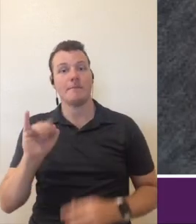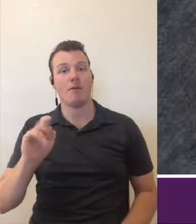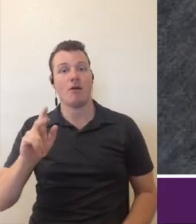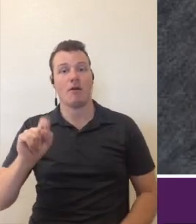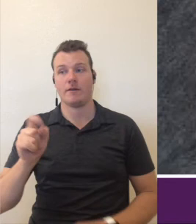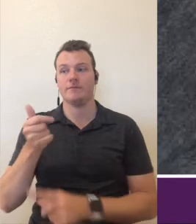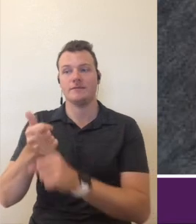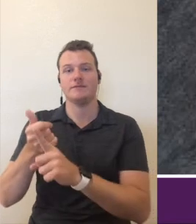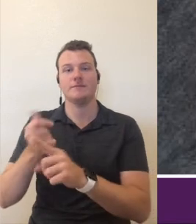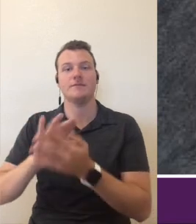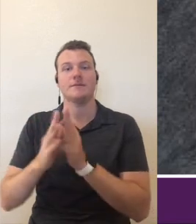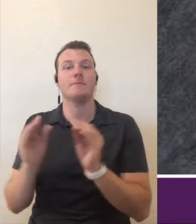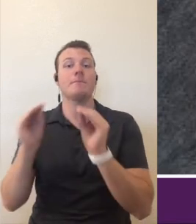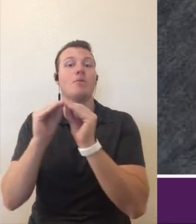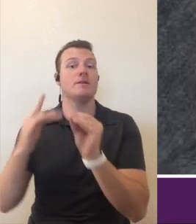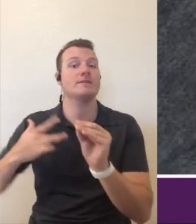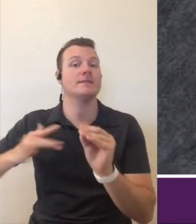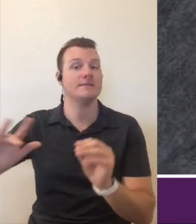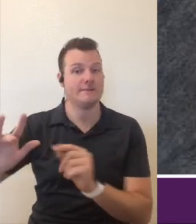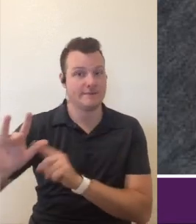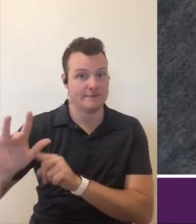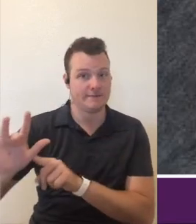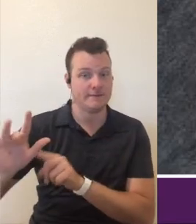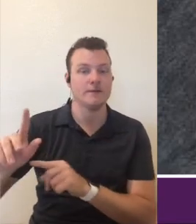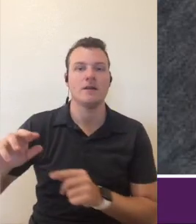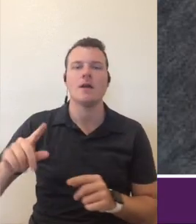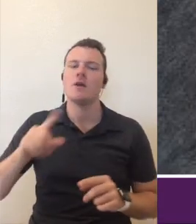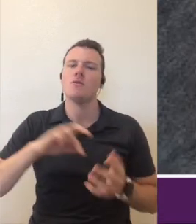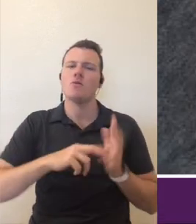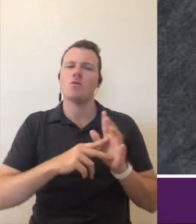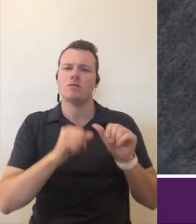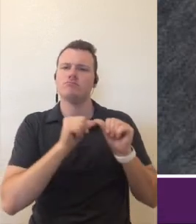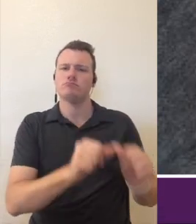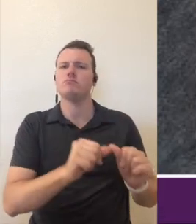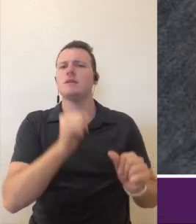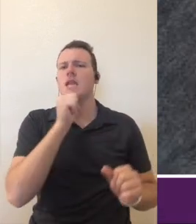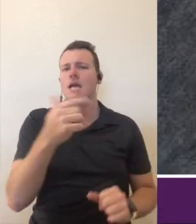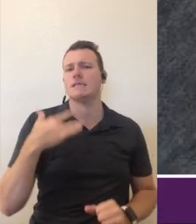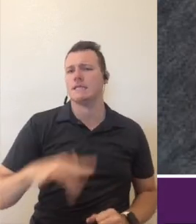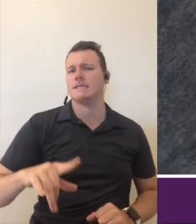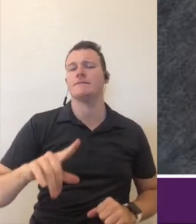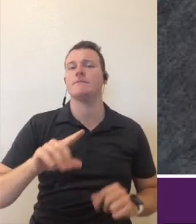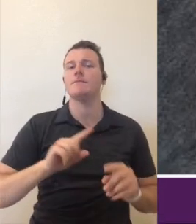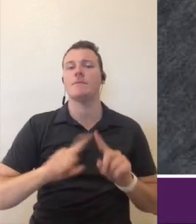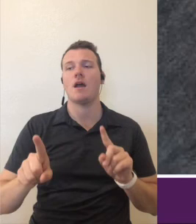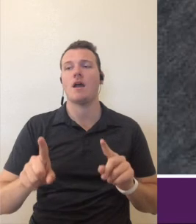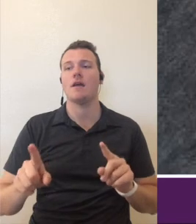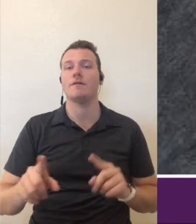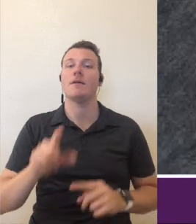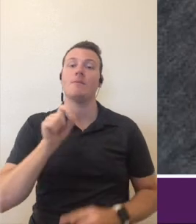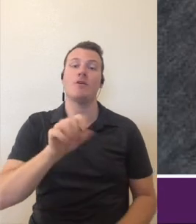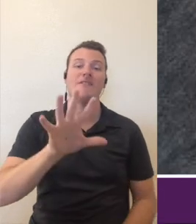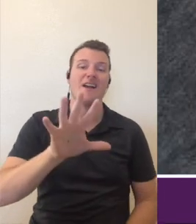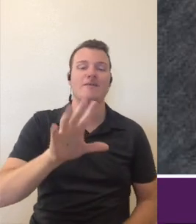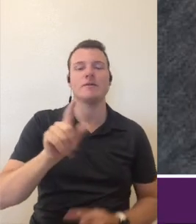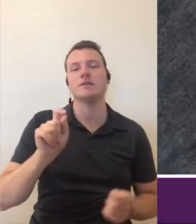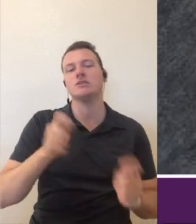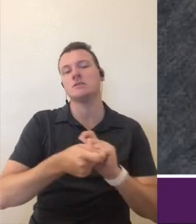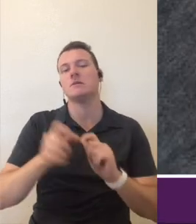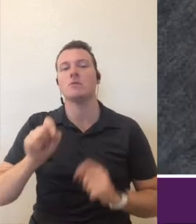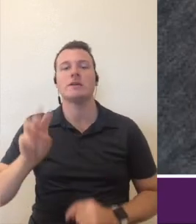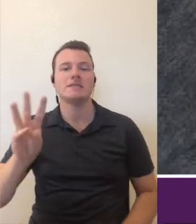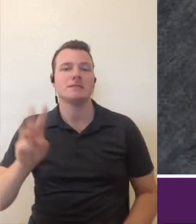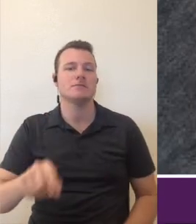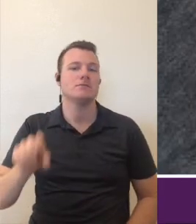going to happen is it's going to actually make the market more sensitive. Okay, so it'll still stay